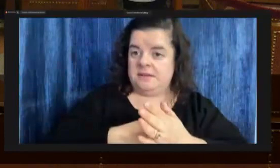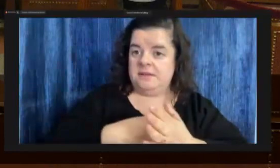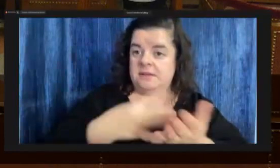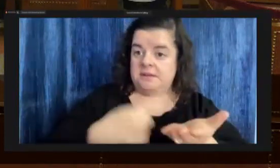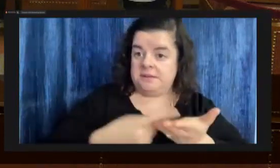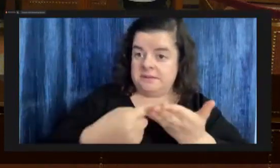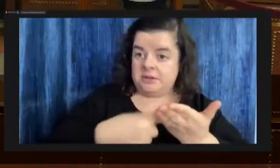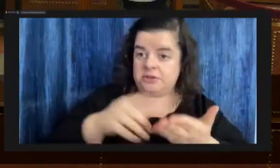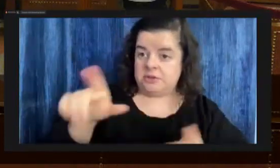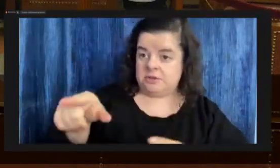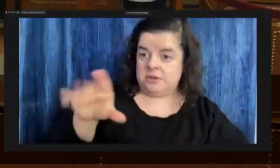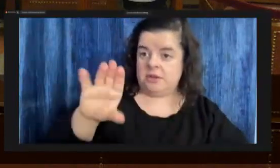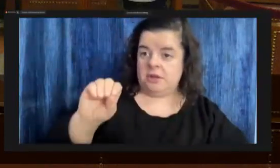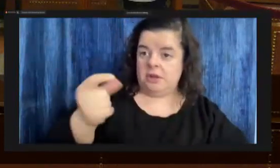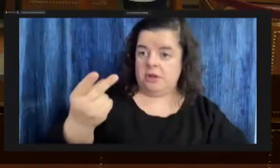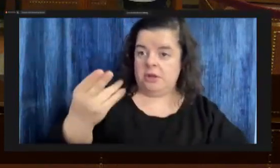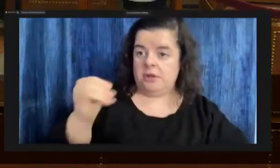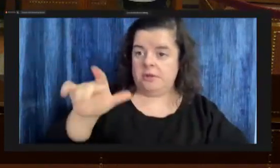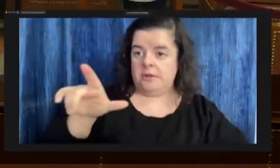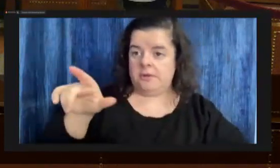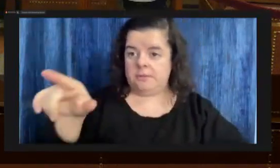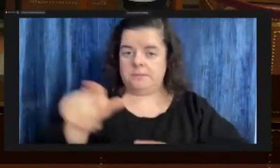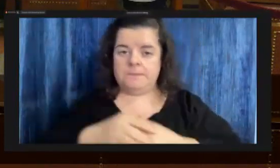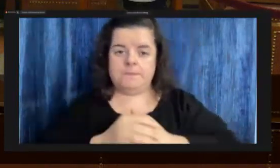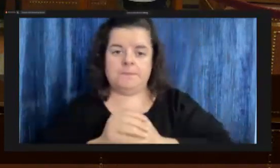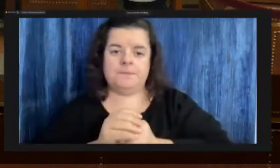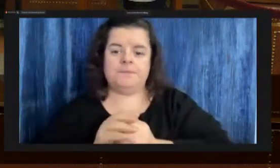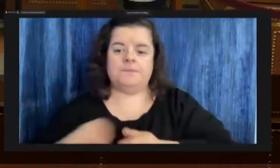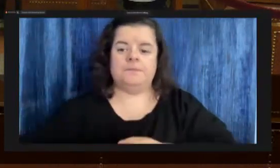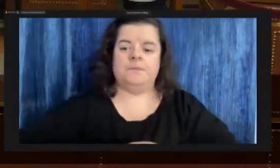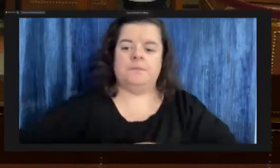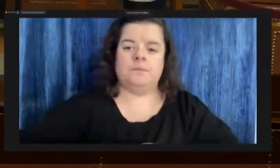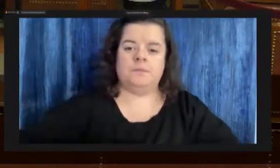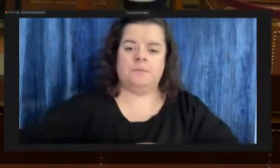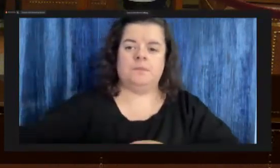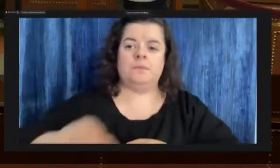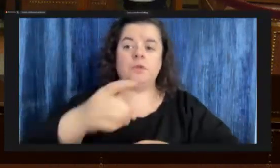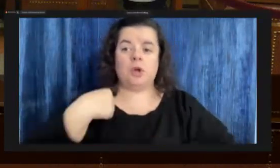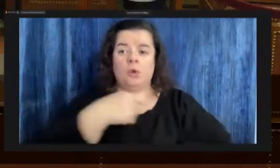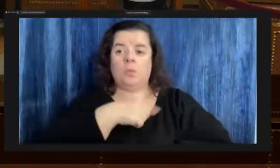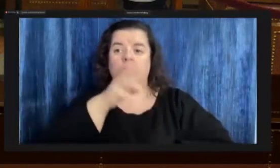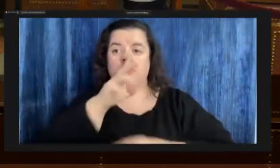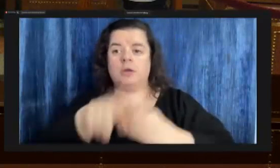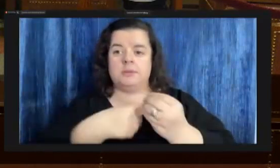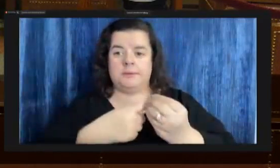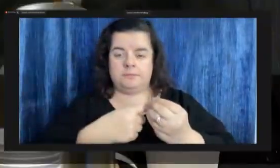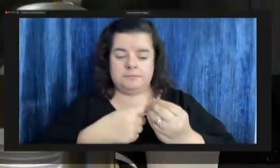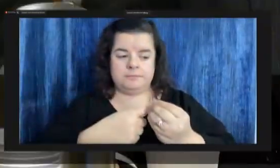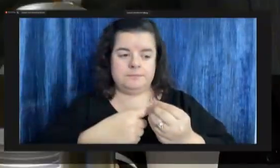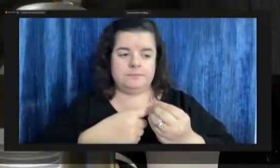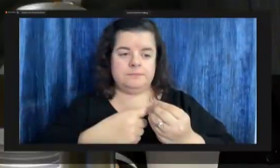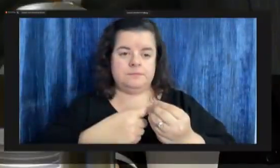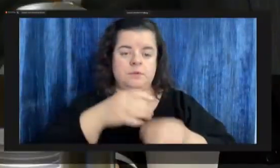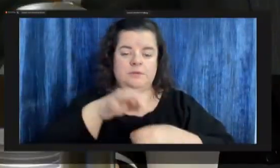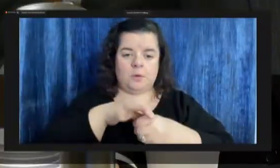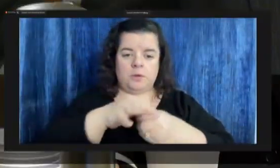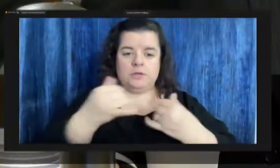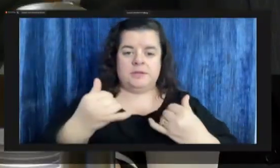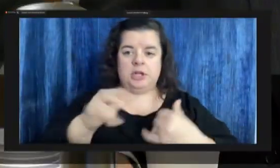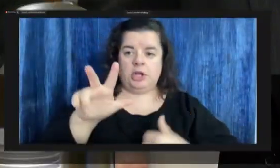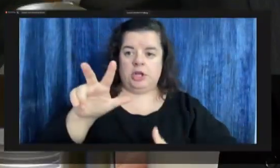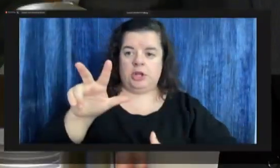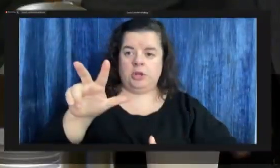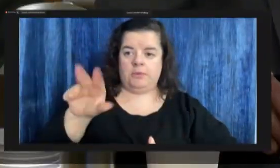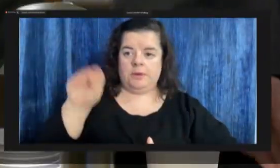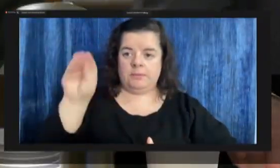Coghill. Thank you. So, what we're talking about voting on is a 3%